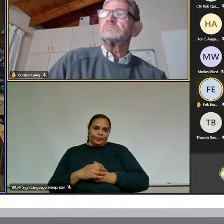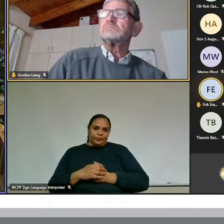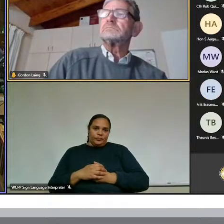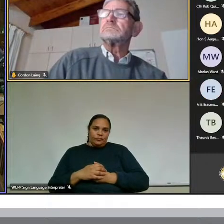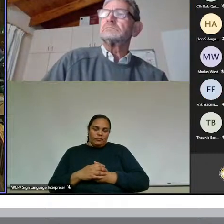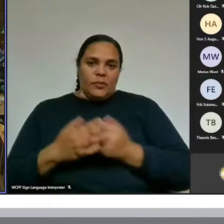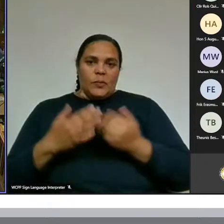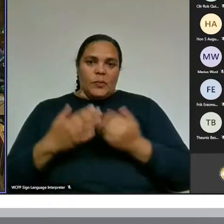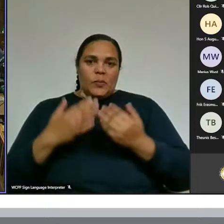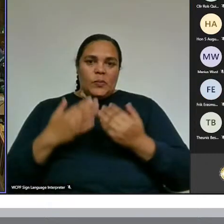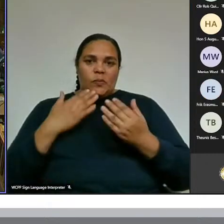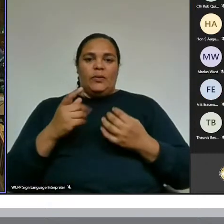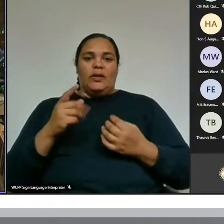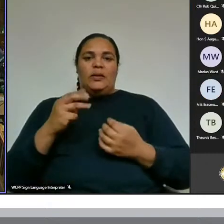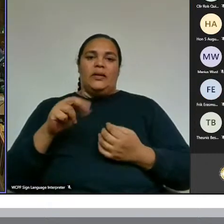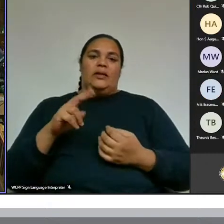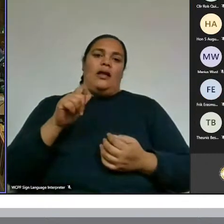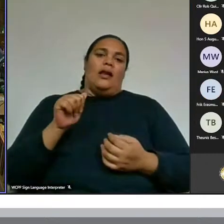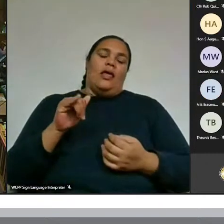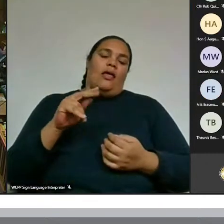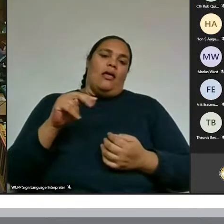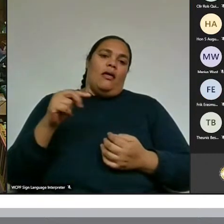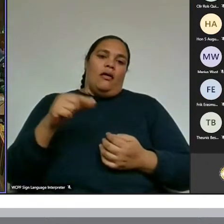Thank you, Mr. Lang.